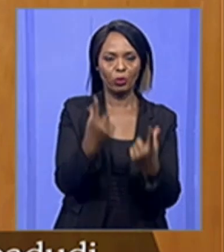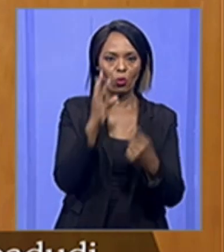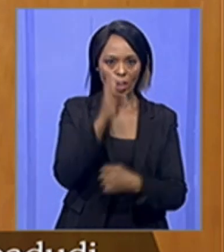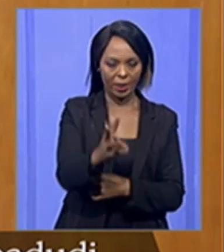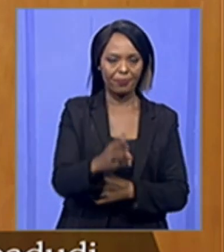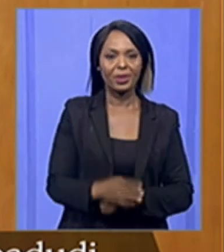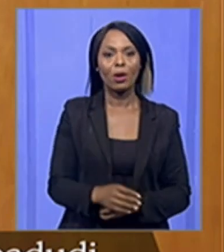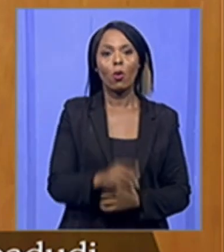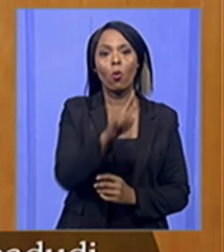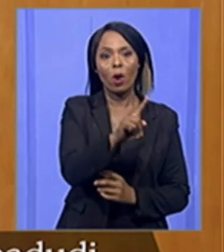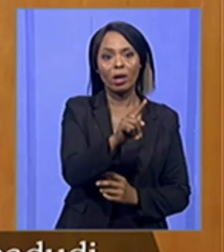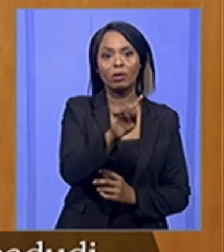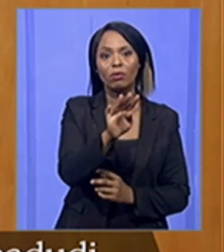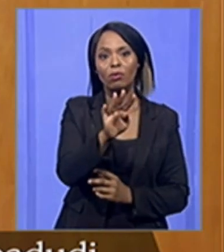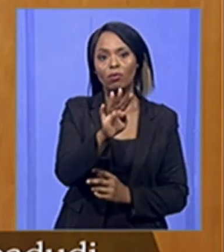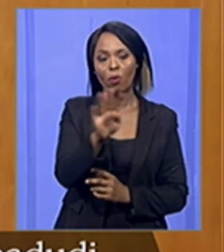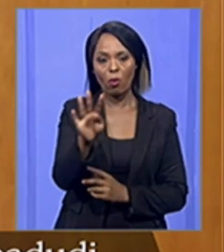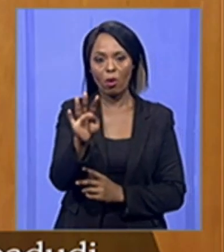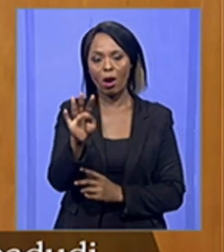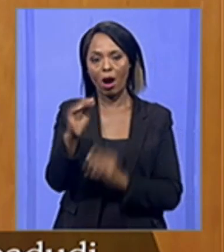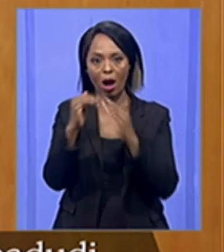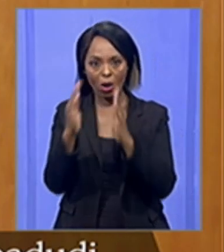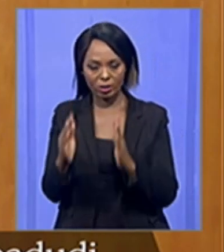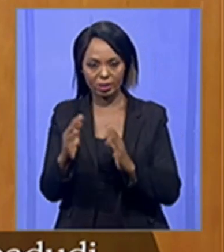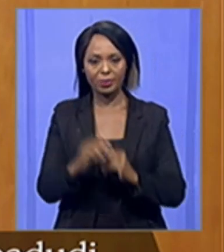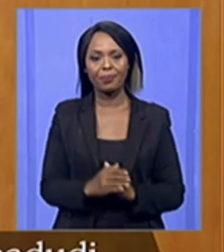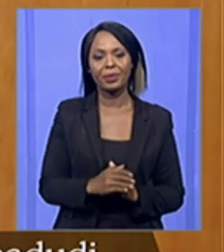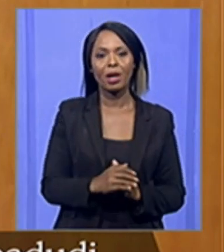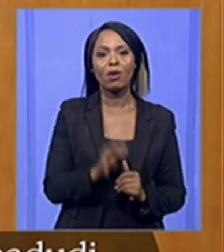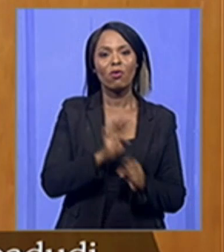be completed by end of next month.